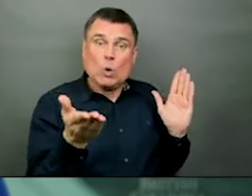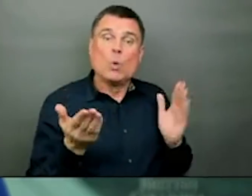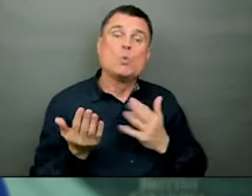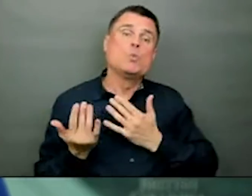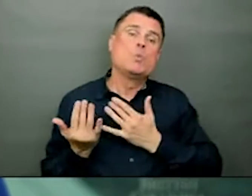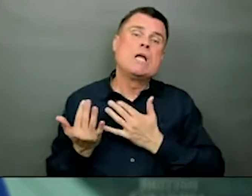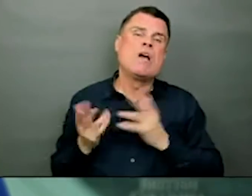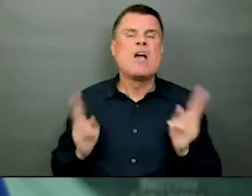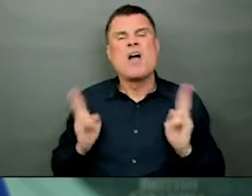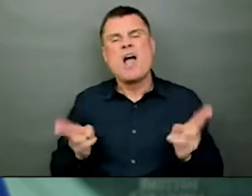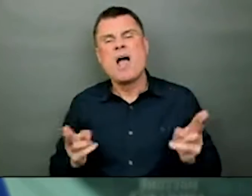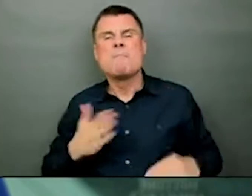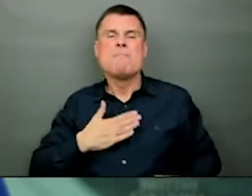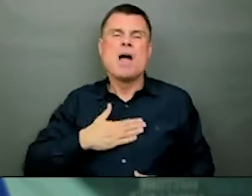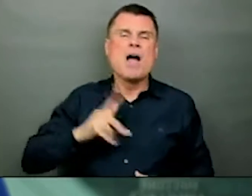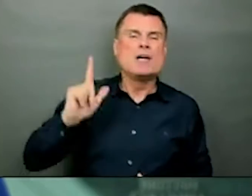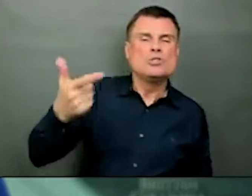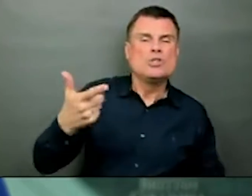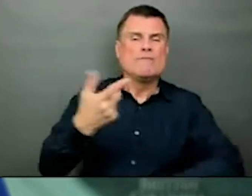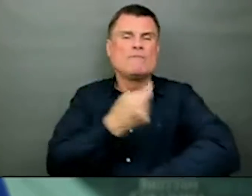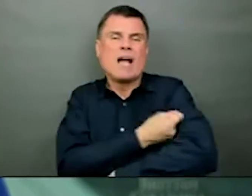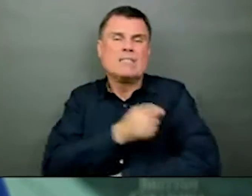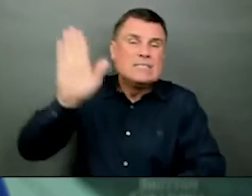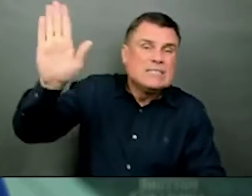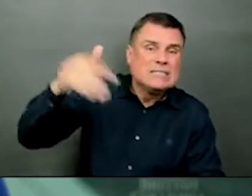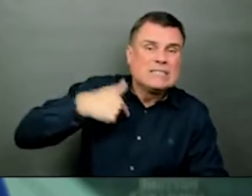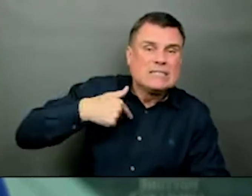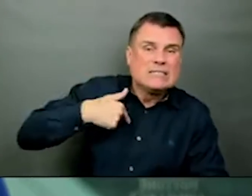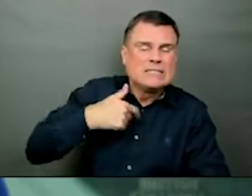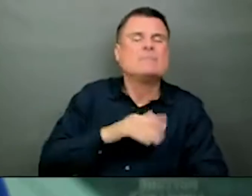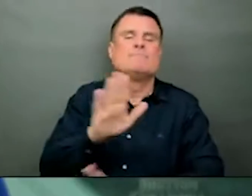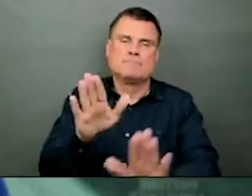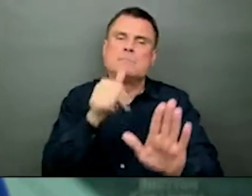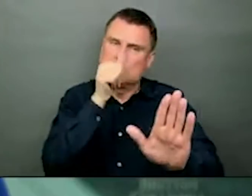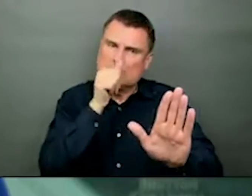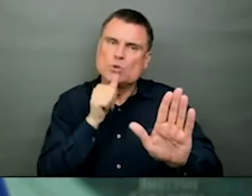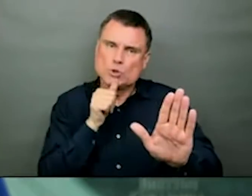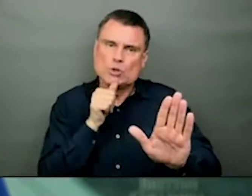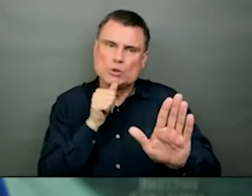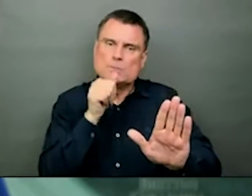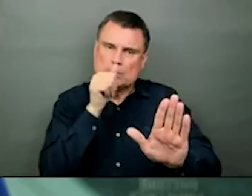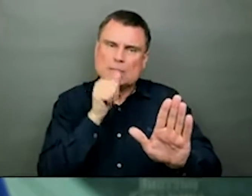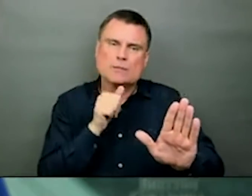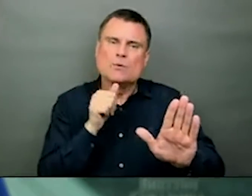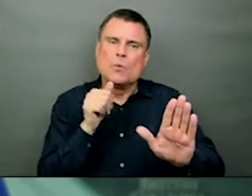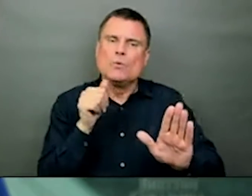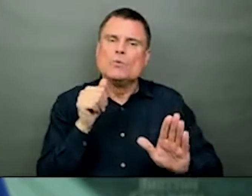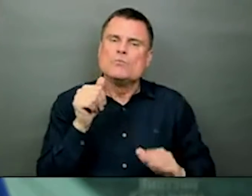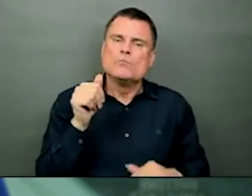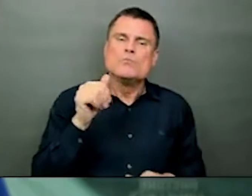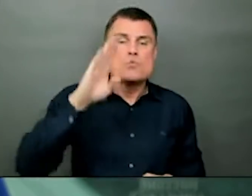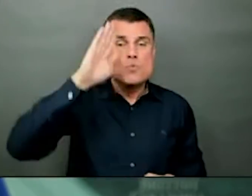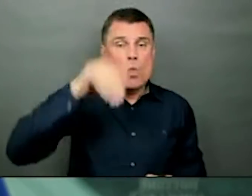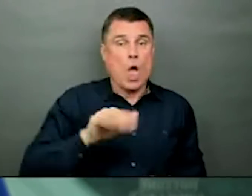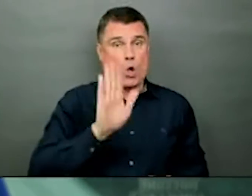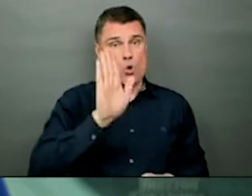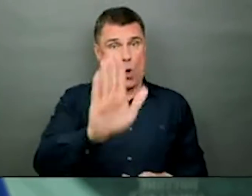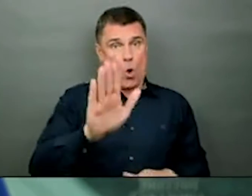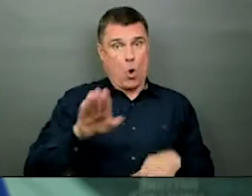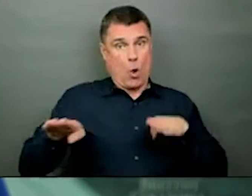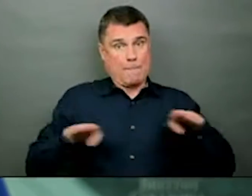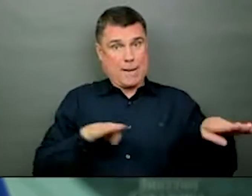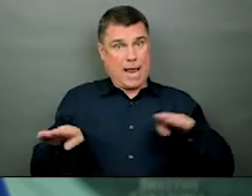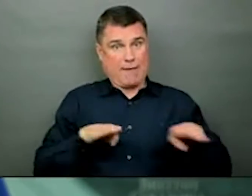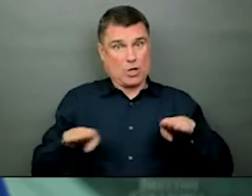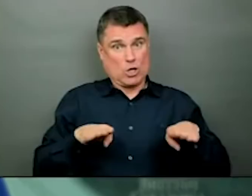greatest success. Have a safe weekend, everyone, and we'll see you on Tuesday with a report on Monday. Aujourd'hui,